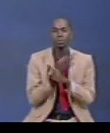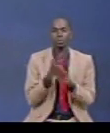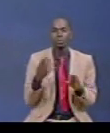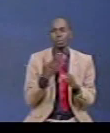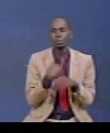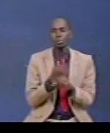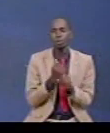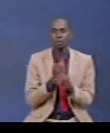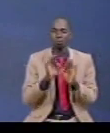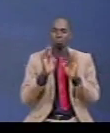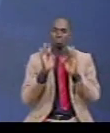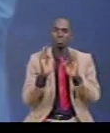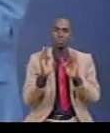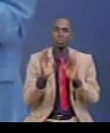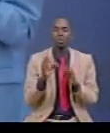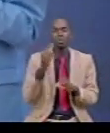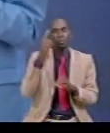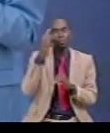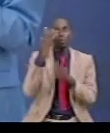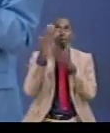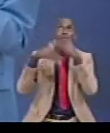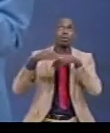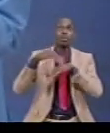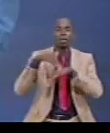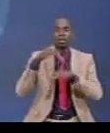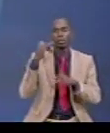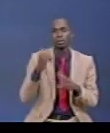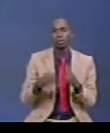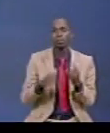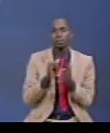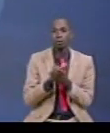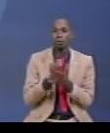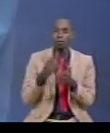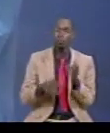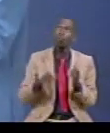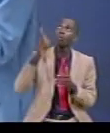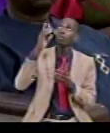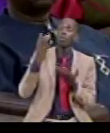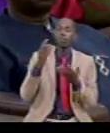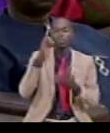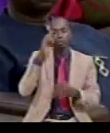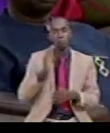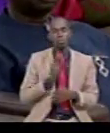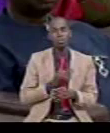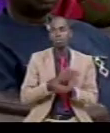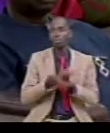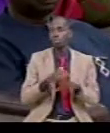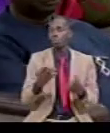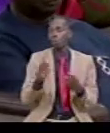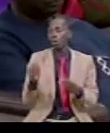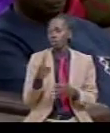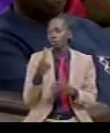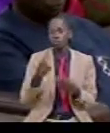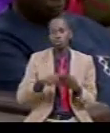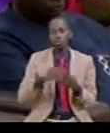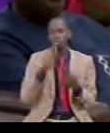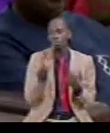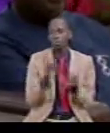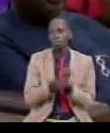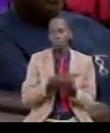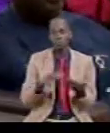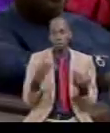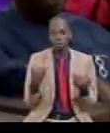at last. That's the will of God for us, for he doesn't want anyone to perish. We're going to rise up and pray. Appreciate what the Lord has